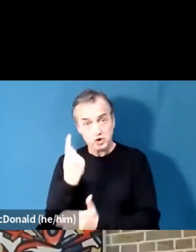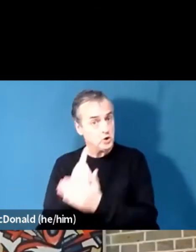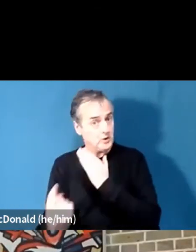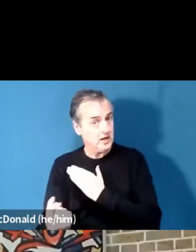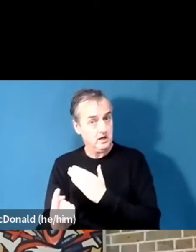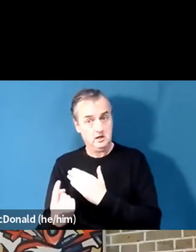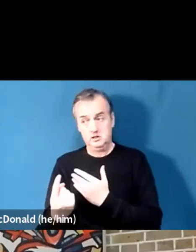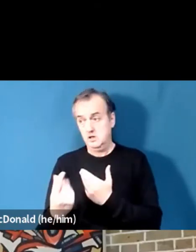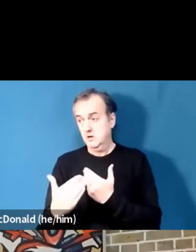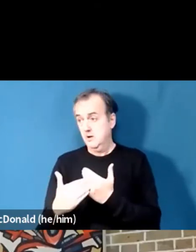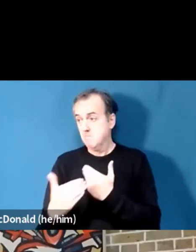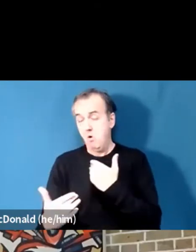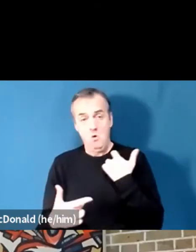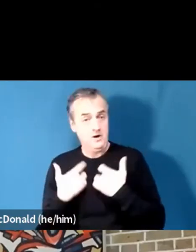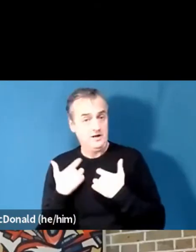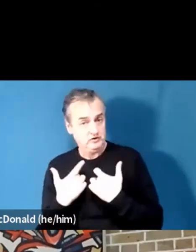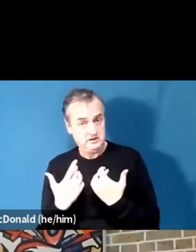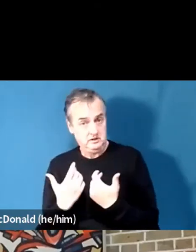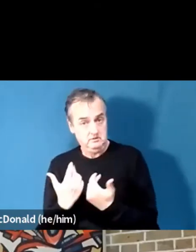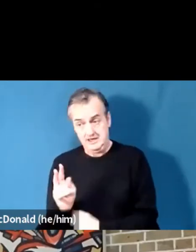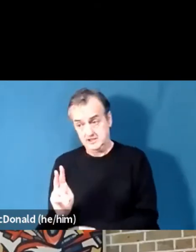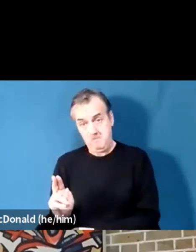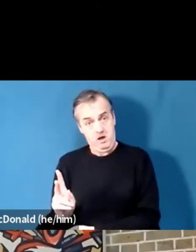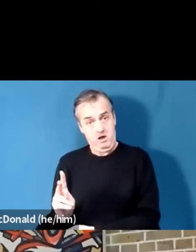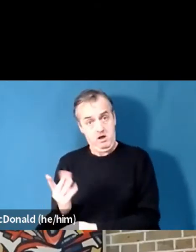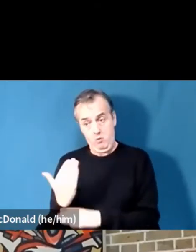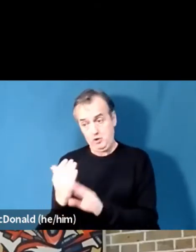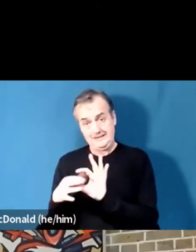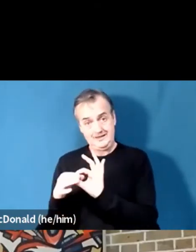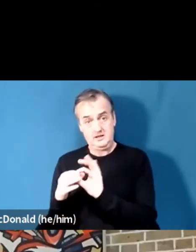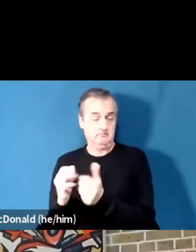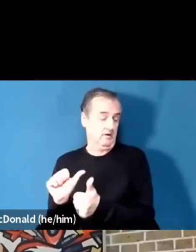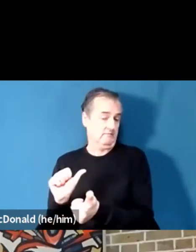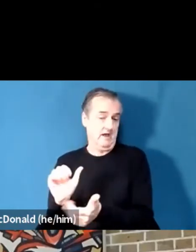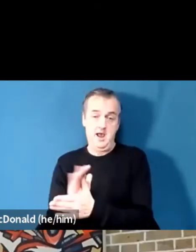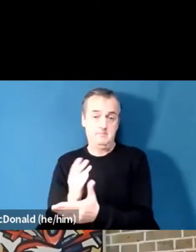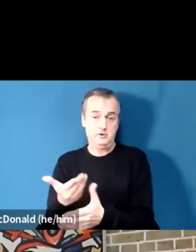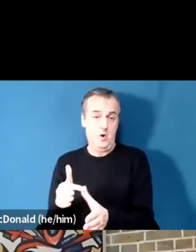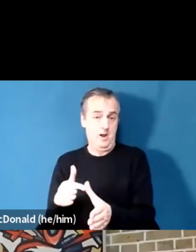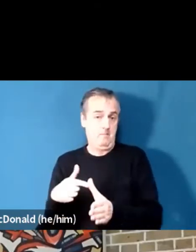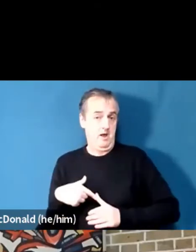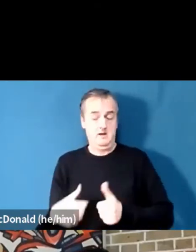innovative voice as a pair, then we're happy to receive that application.